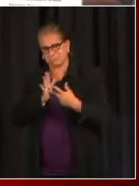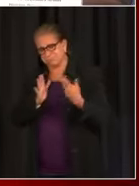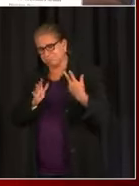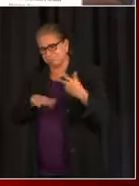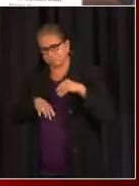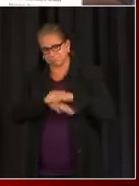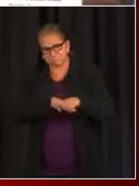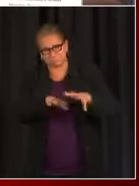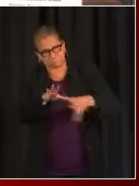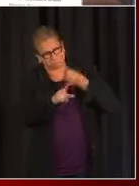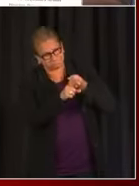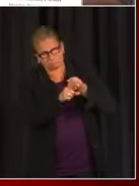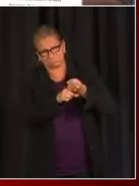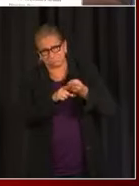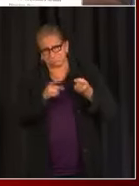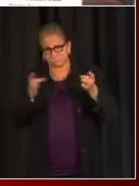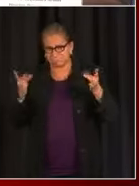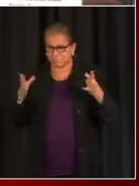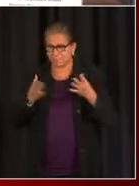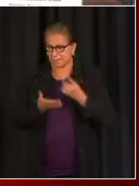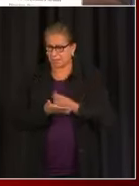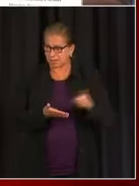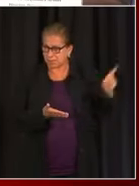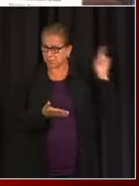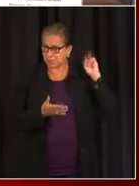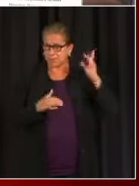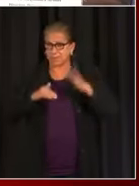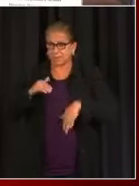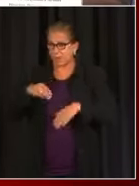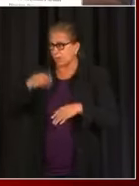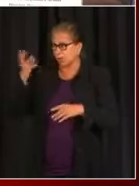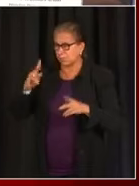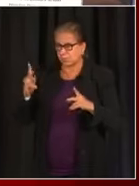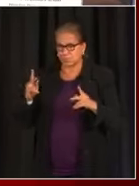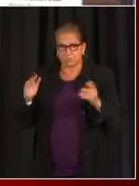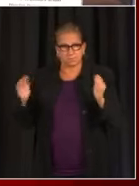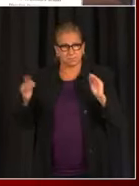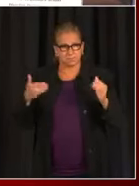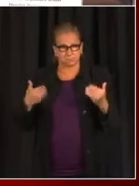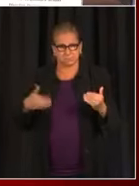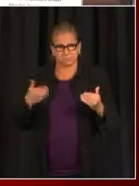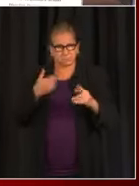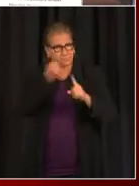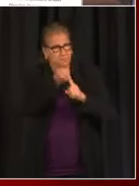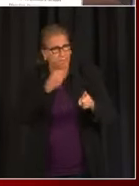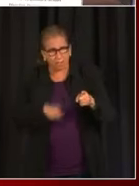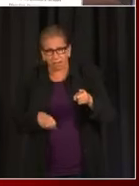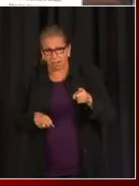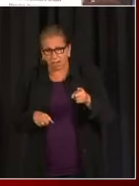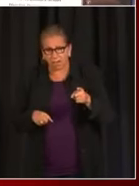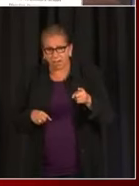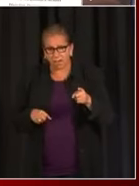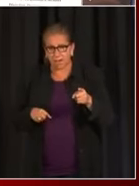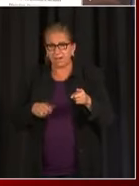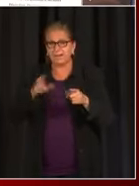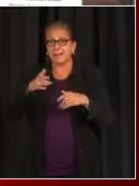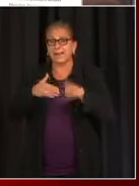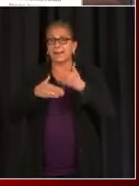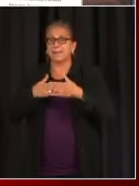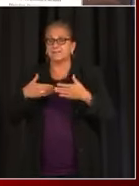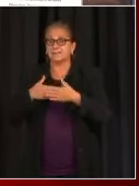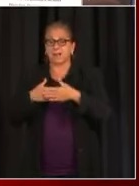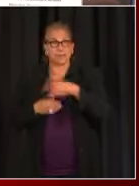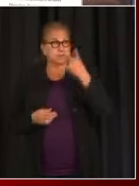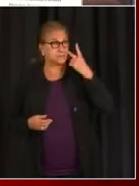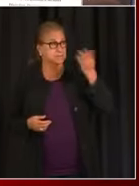COVID over the past couple of weeks than their white counterparts. So on the next slide, you'll see where we are in the district